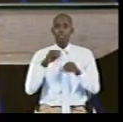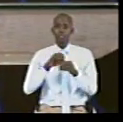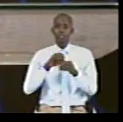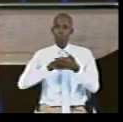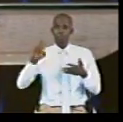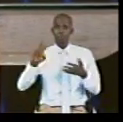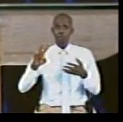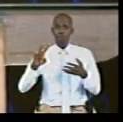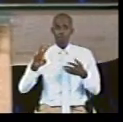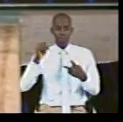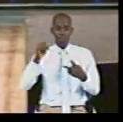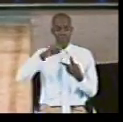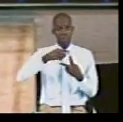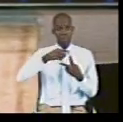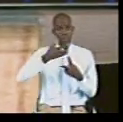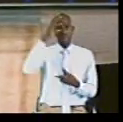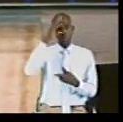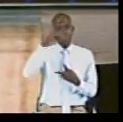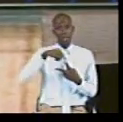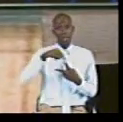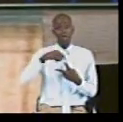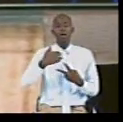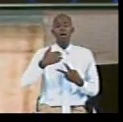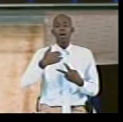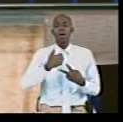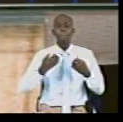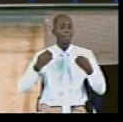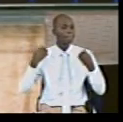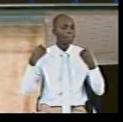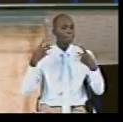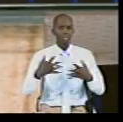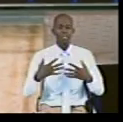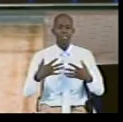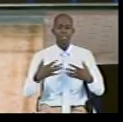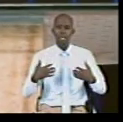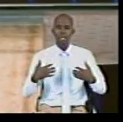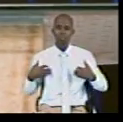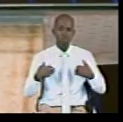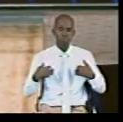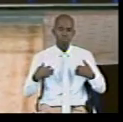had exceeding many flocks and herds.